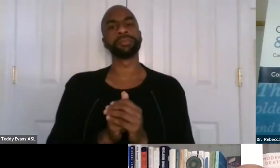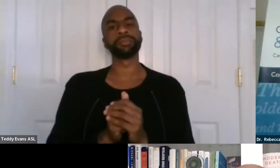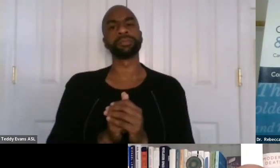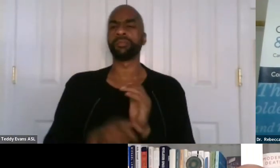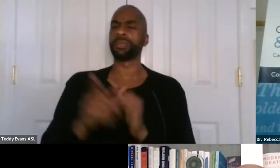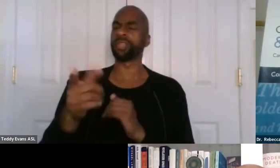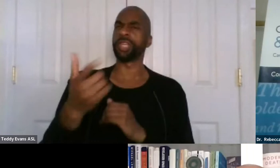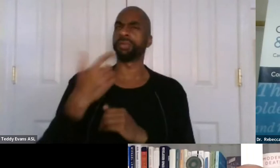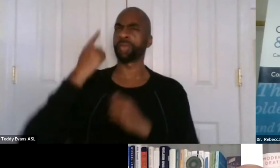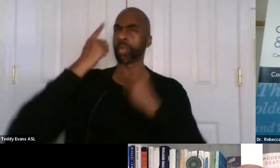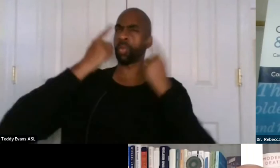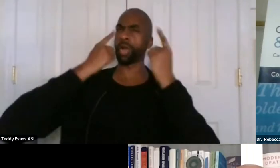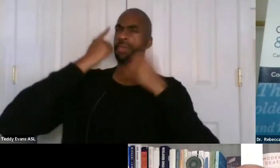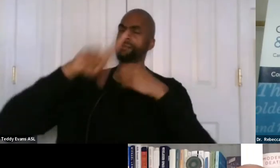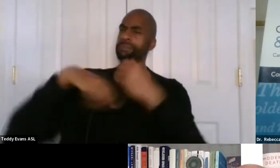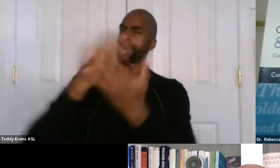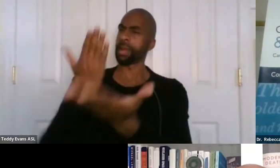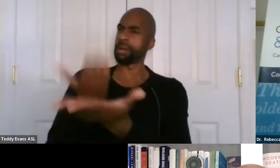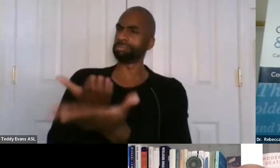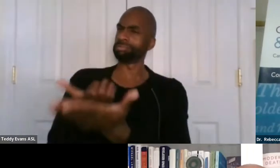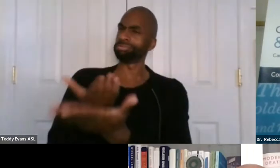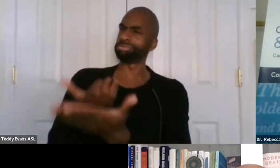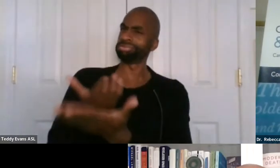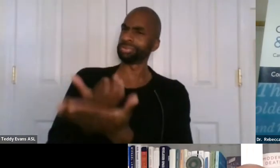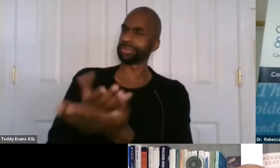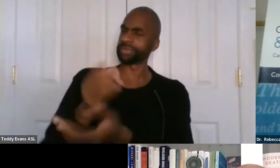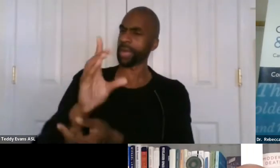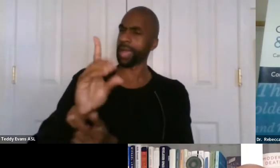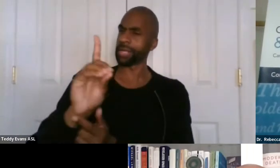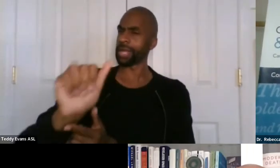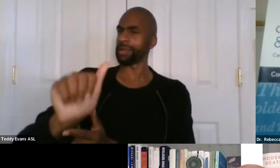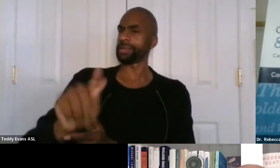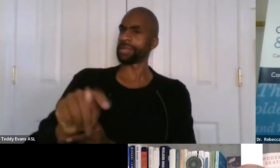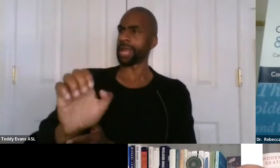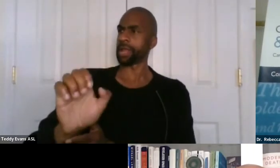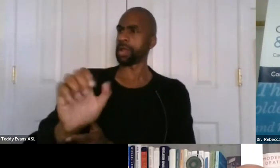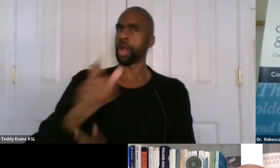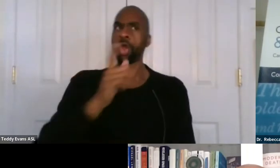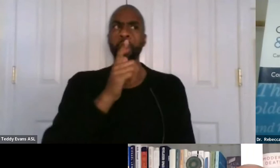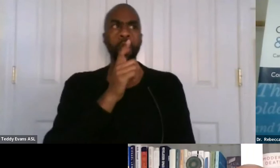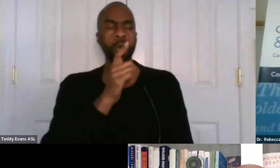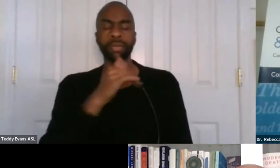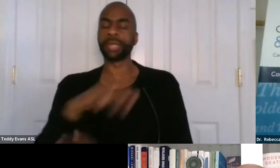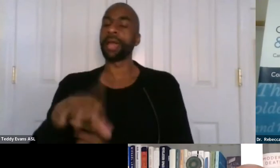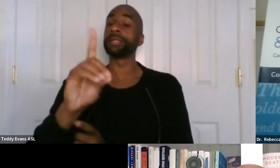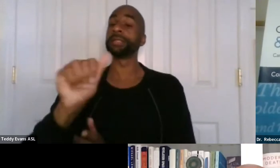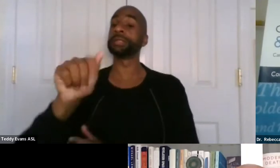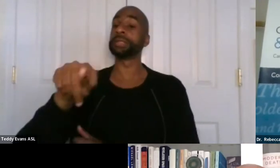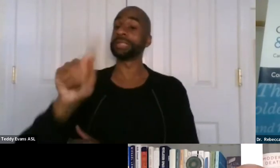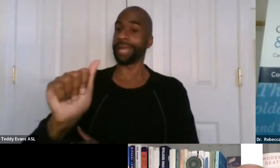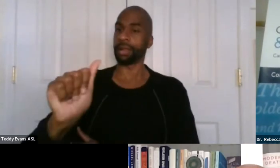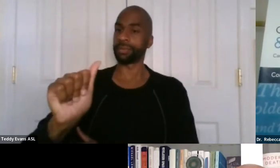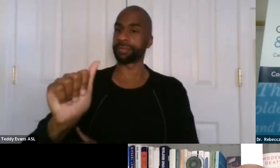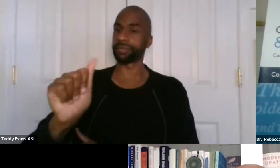data on statistics about who receives opioids and how much, so that we can look at